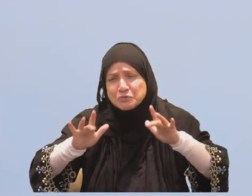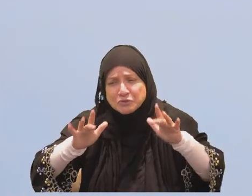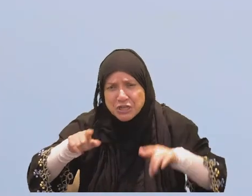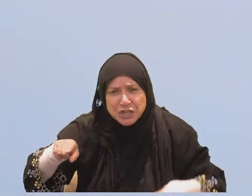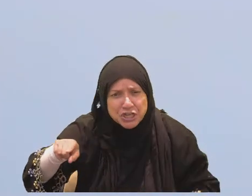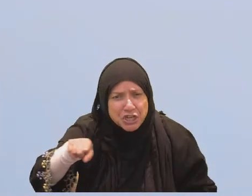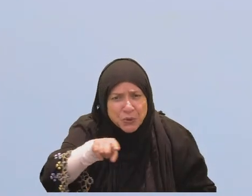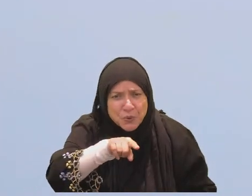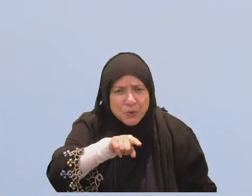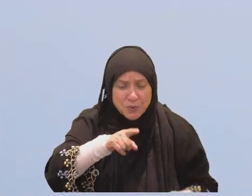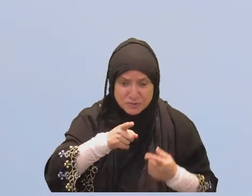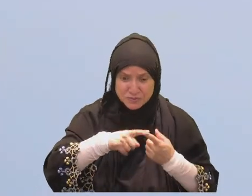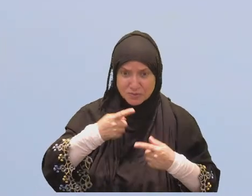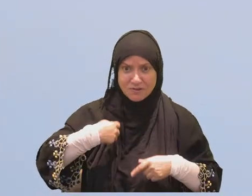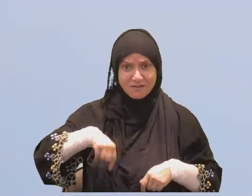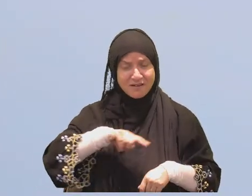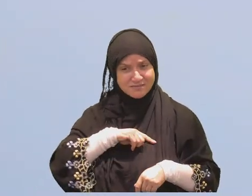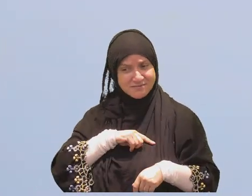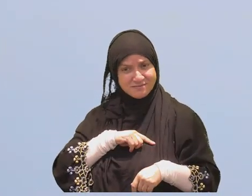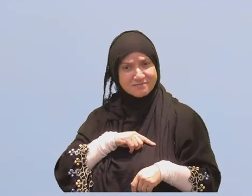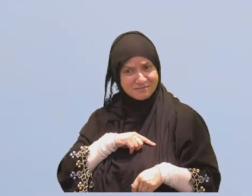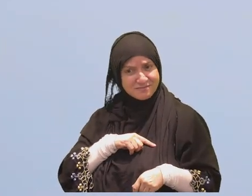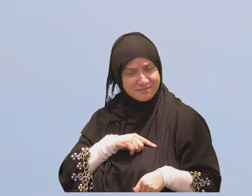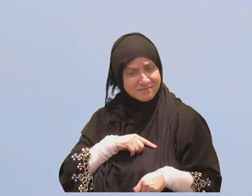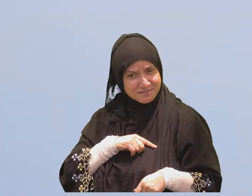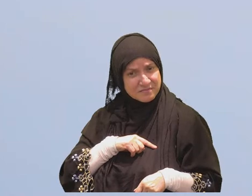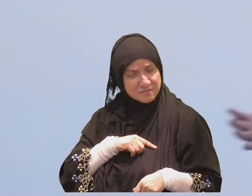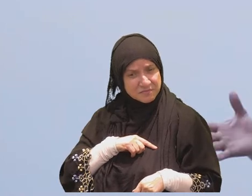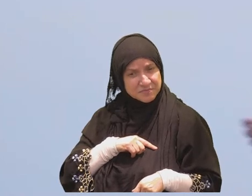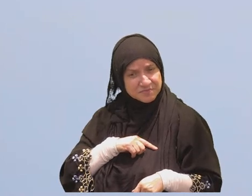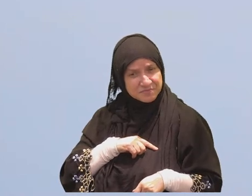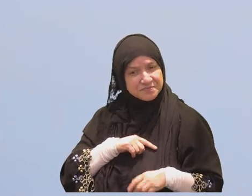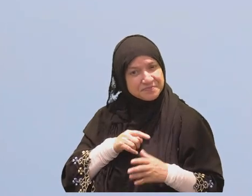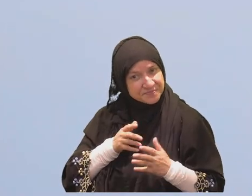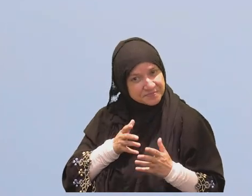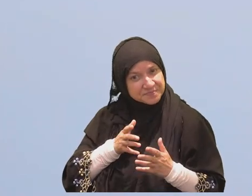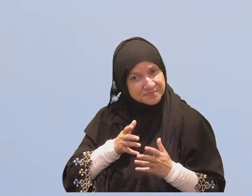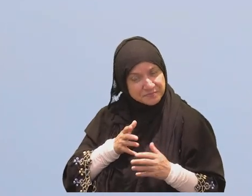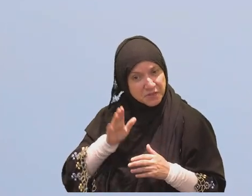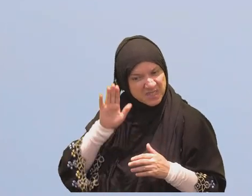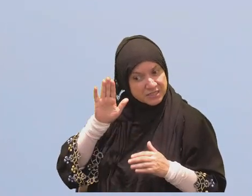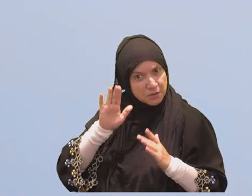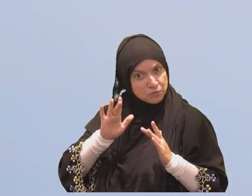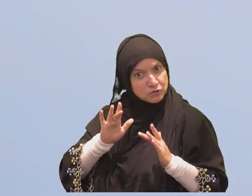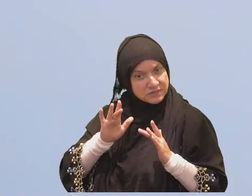material manifestations of His mercy, that we're all well fed.